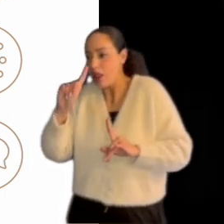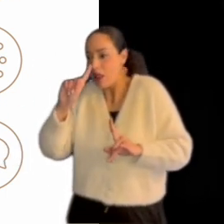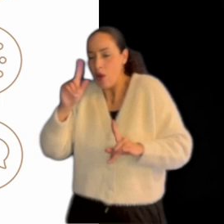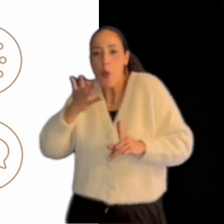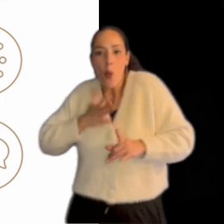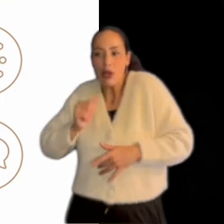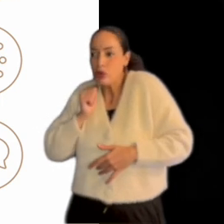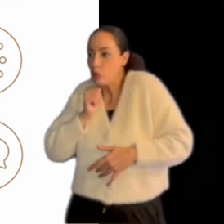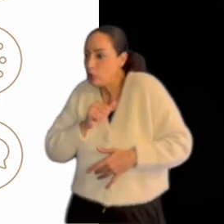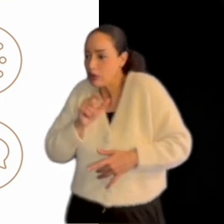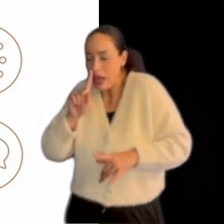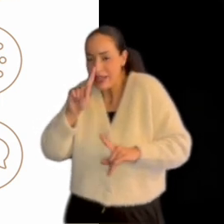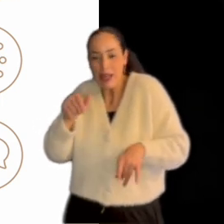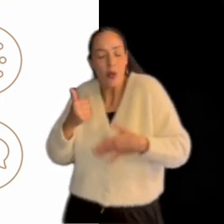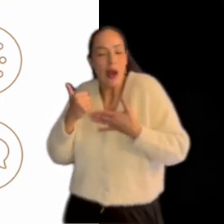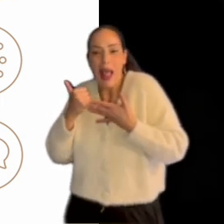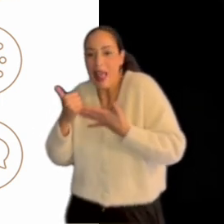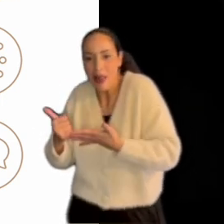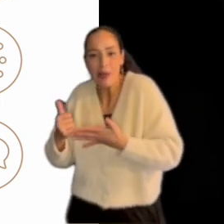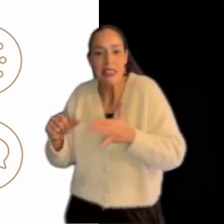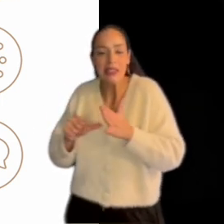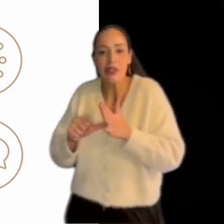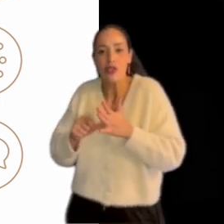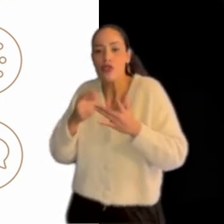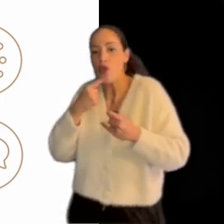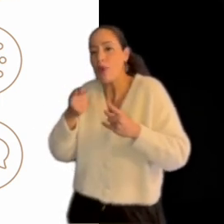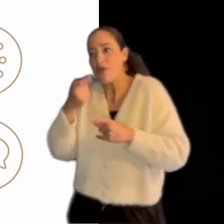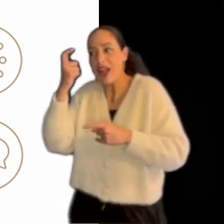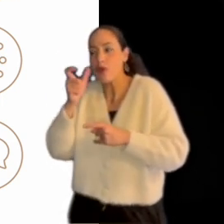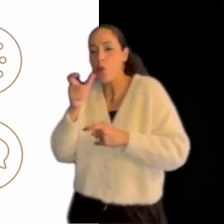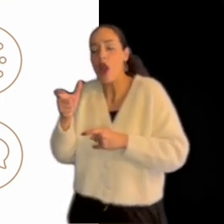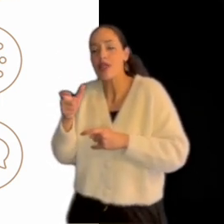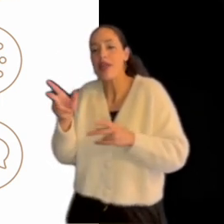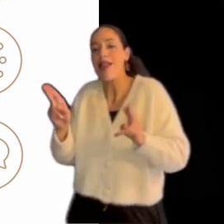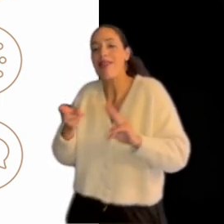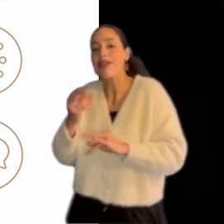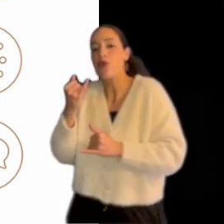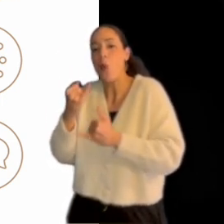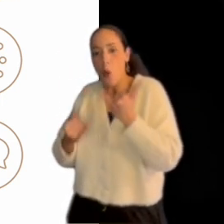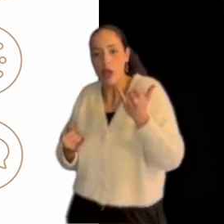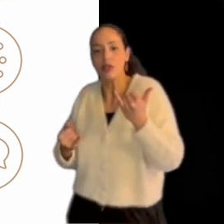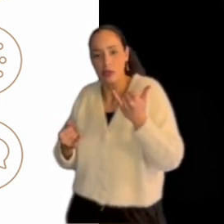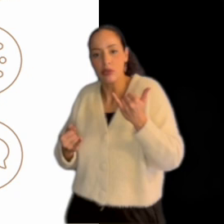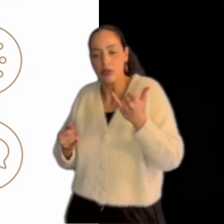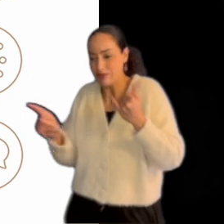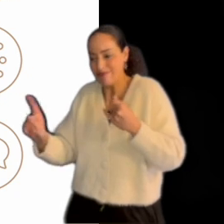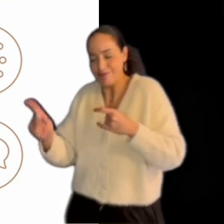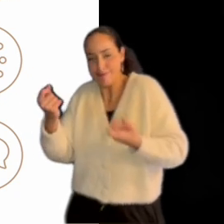remained far off in the distance, but was not so inaccessible that it could not be imagined or talked about.